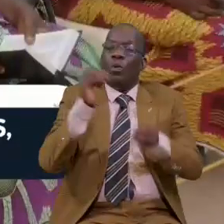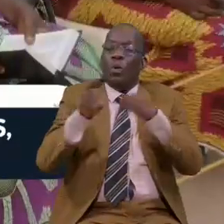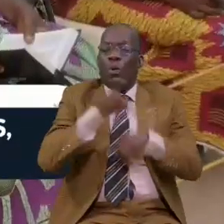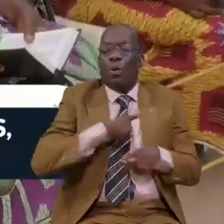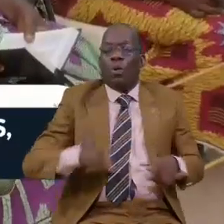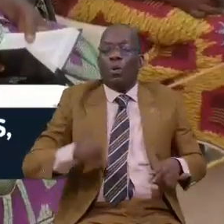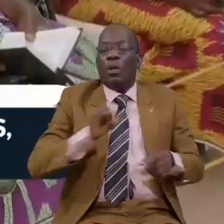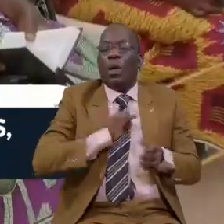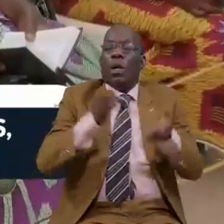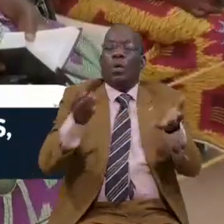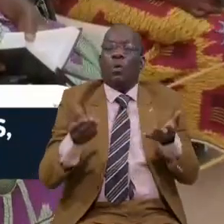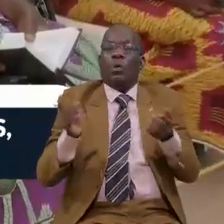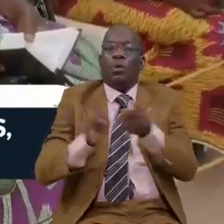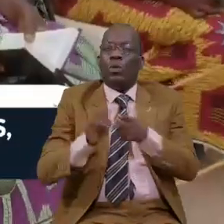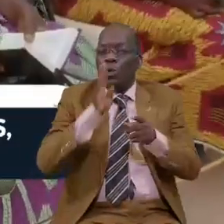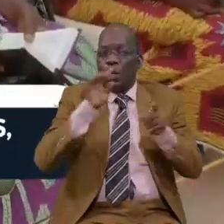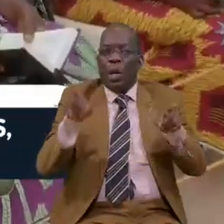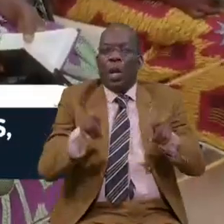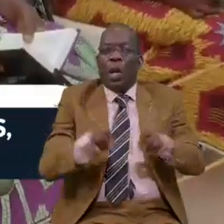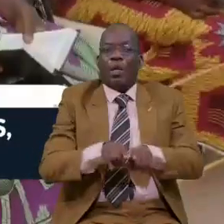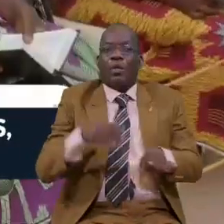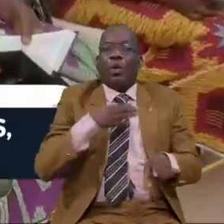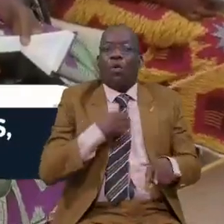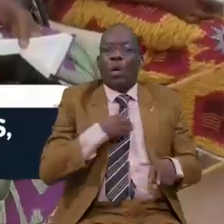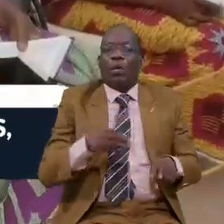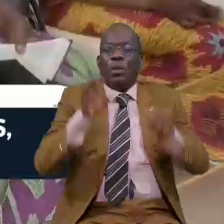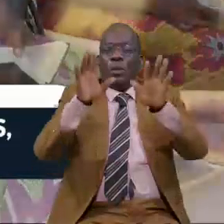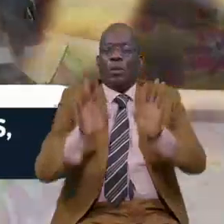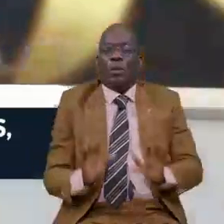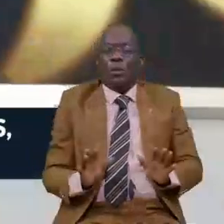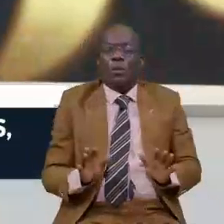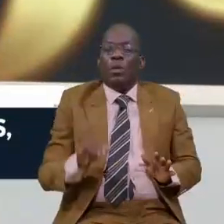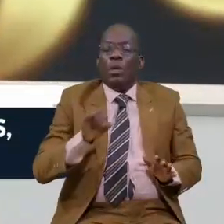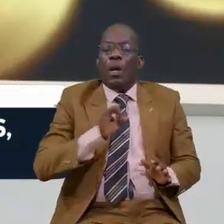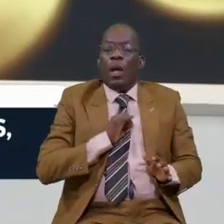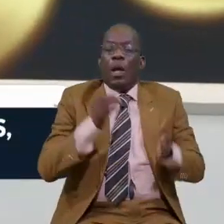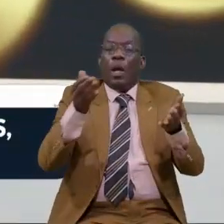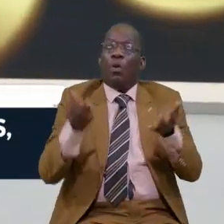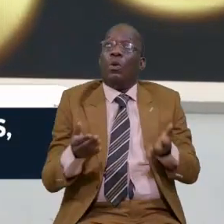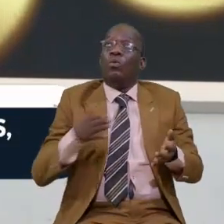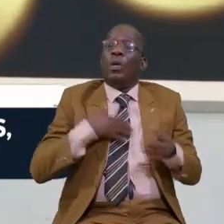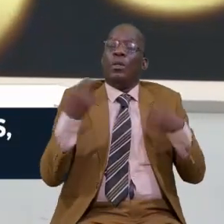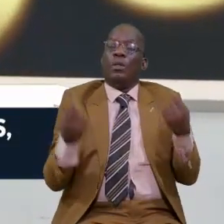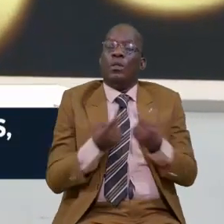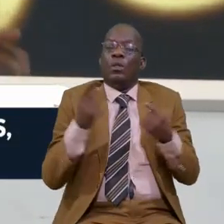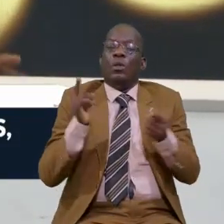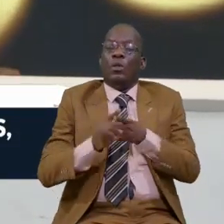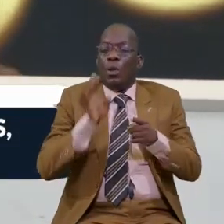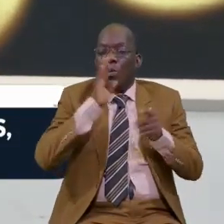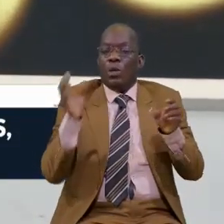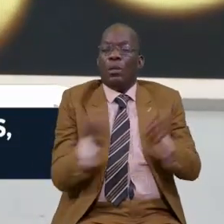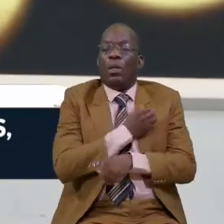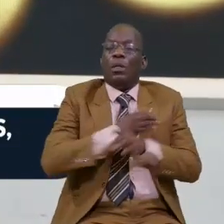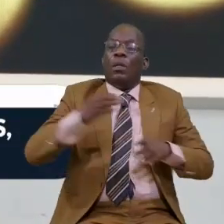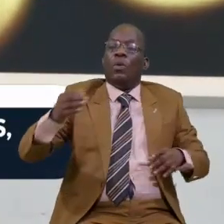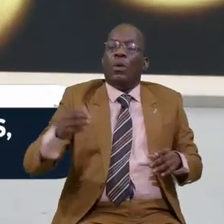as snow. I want to be forgiven. I want all my sins to be taken away. I want all the things